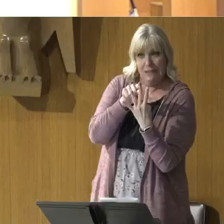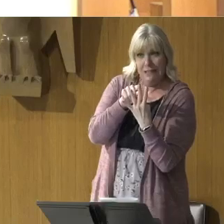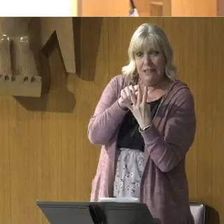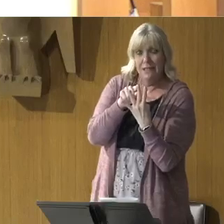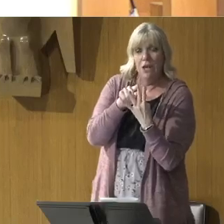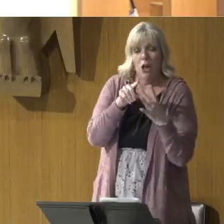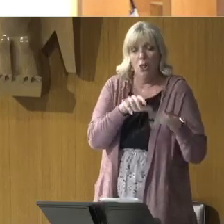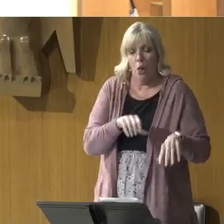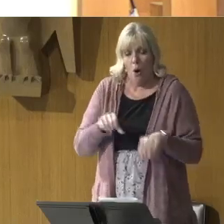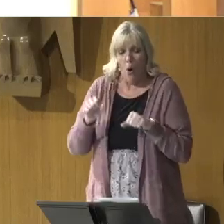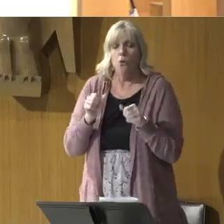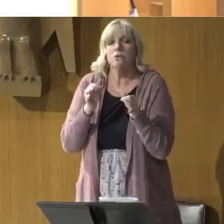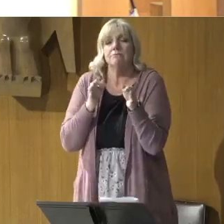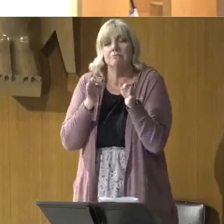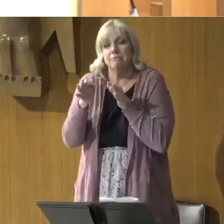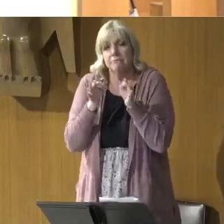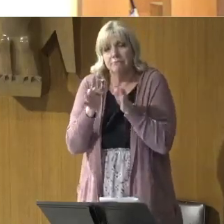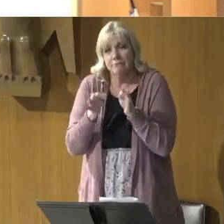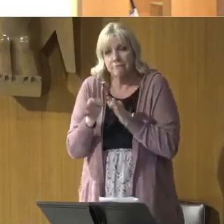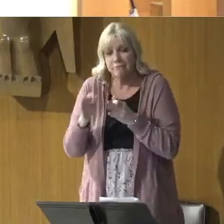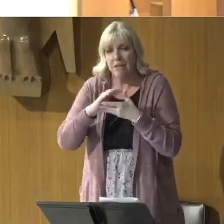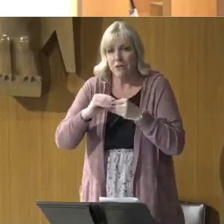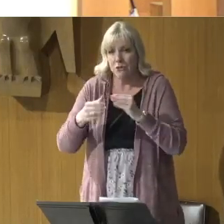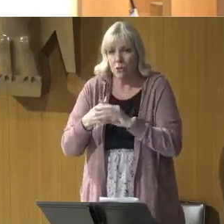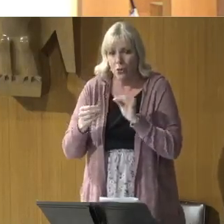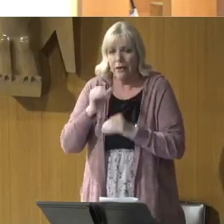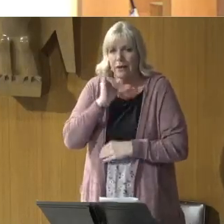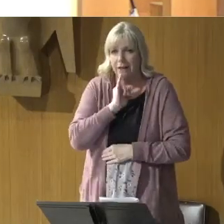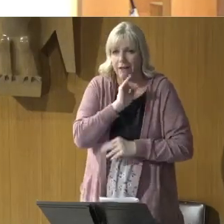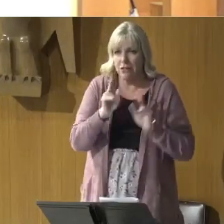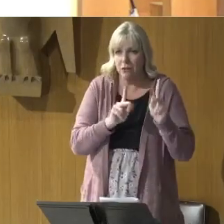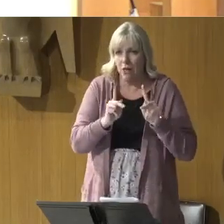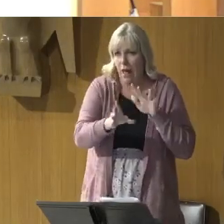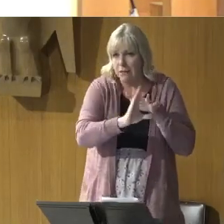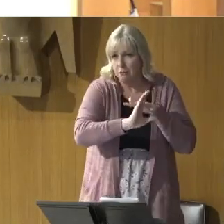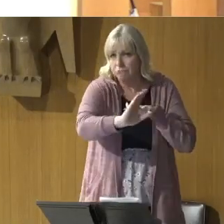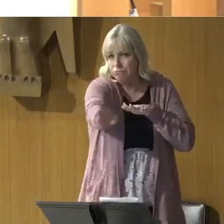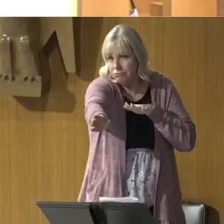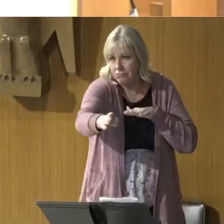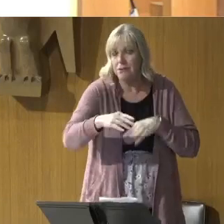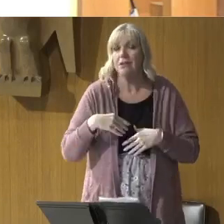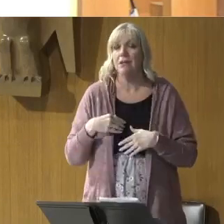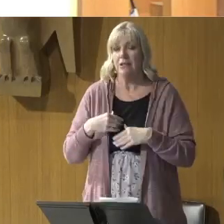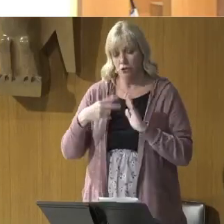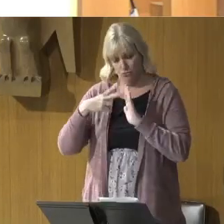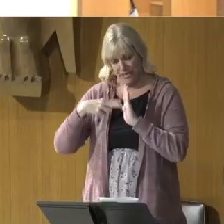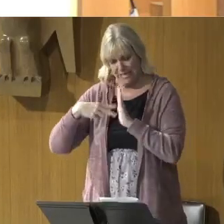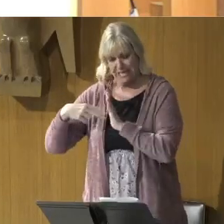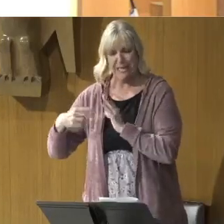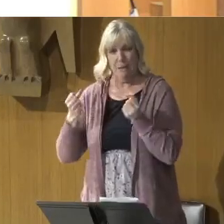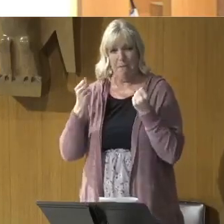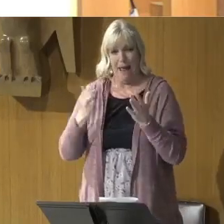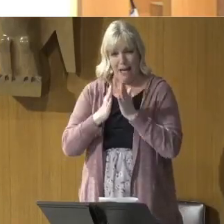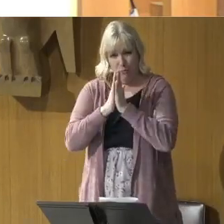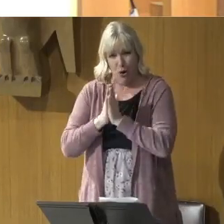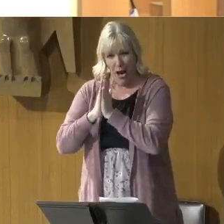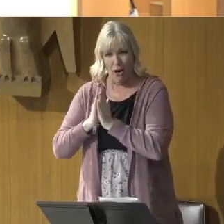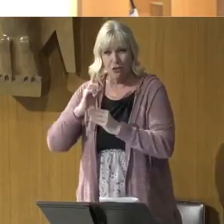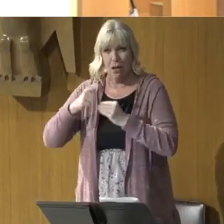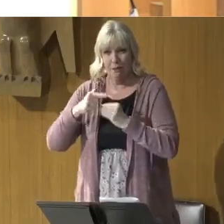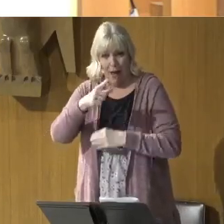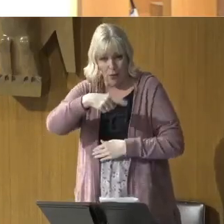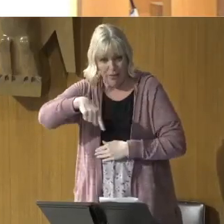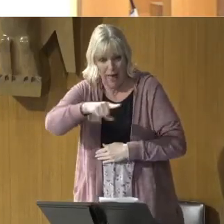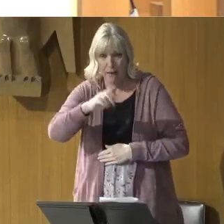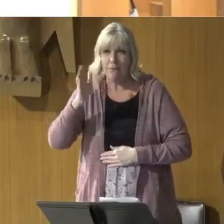host would retell the story of the Exodus. And the host will recite prayers for the future redemption of Israel, which is supposed